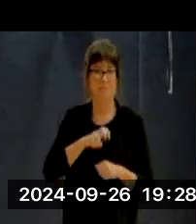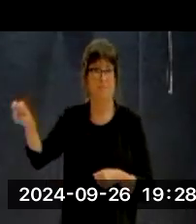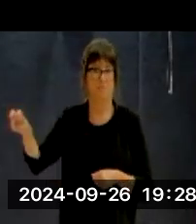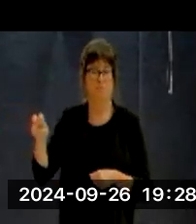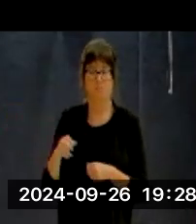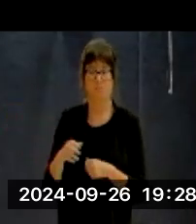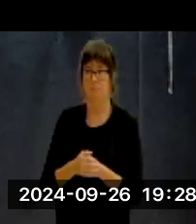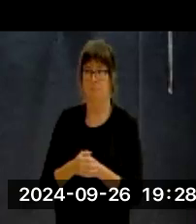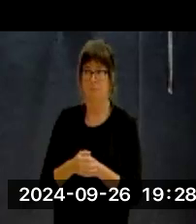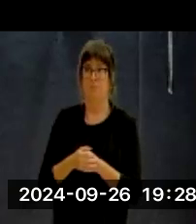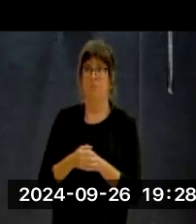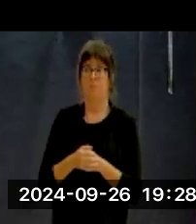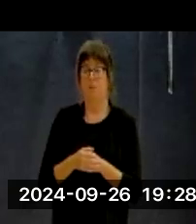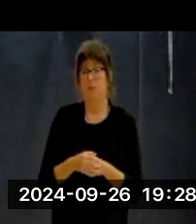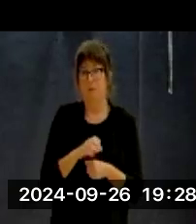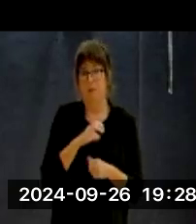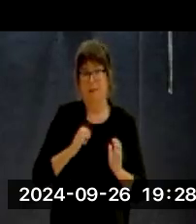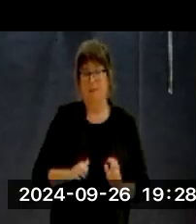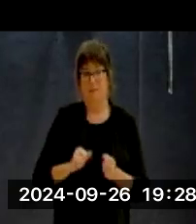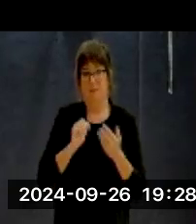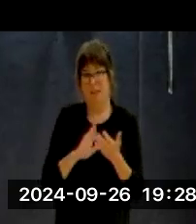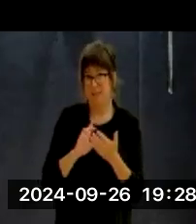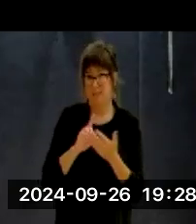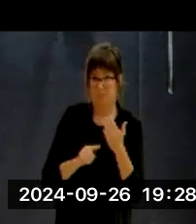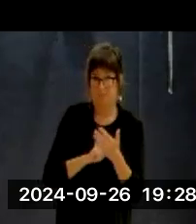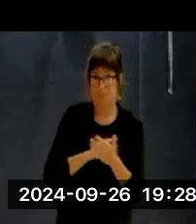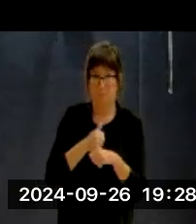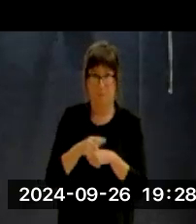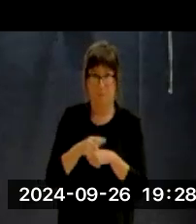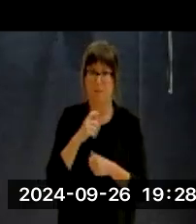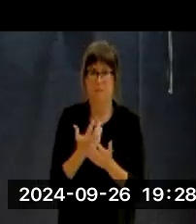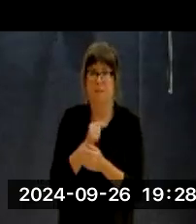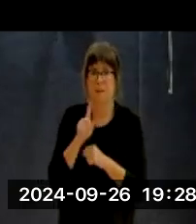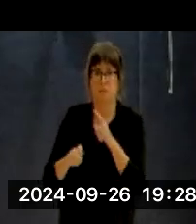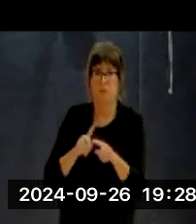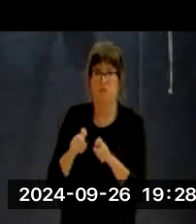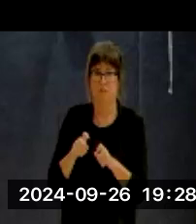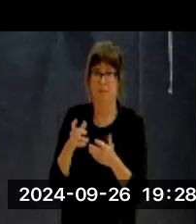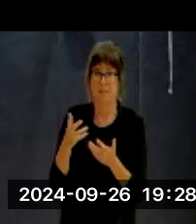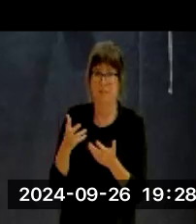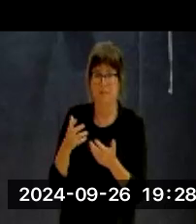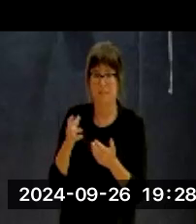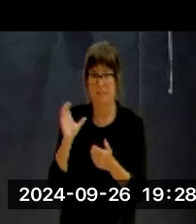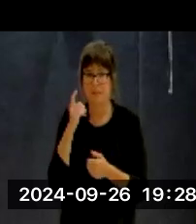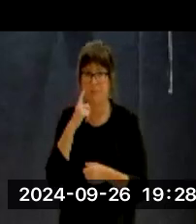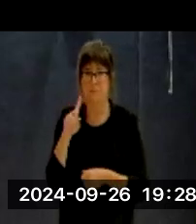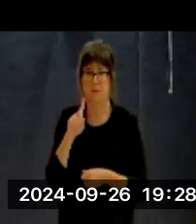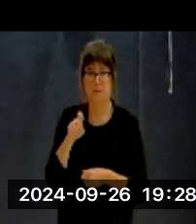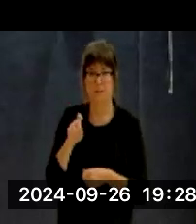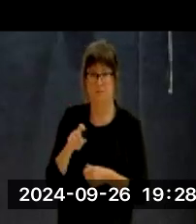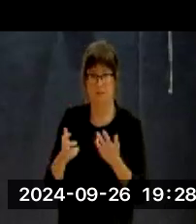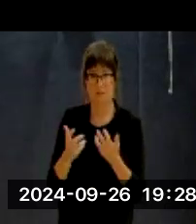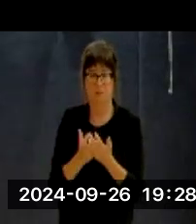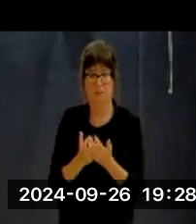Clients often face scrutiny and blame because they simply ask questions or seek necessary accommodations. Staff roll their eyes,